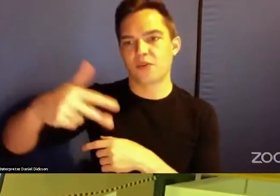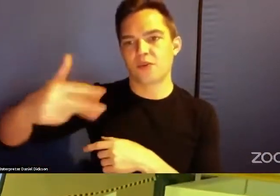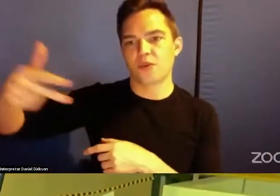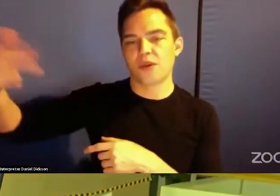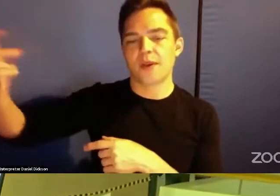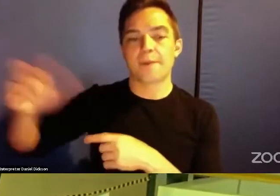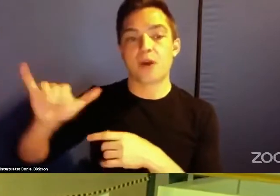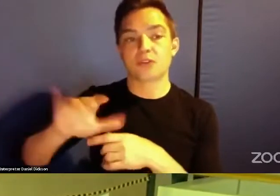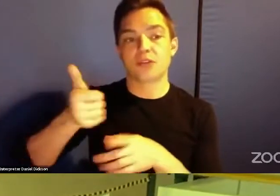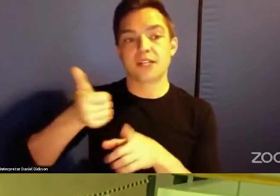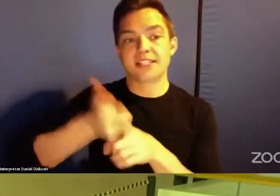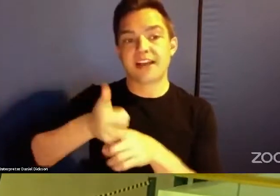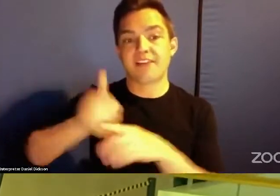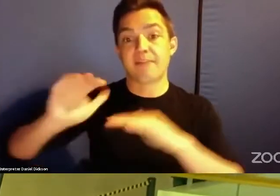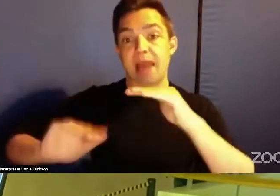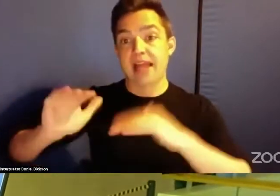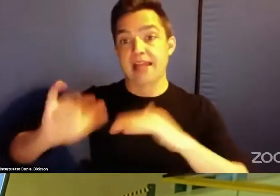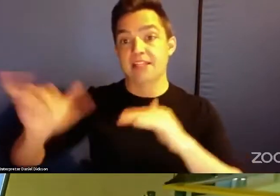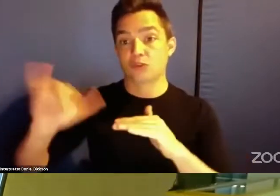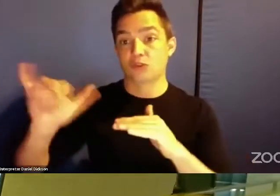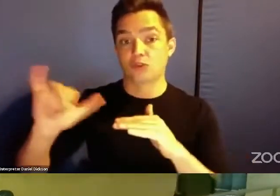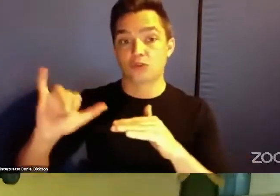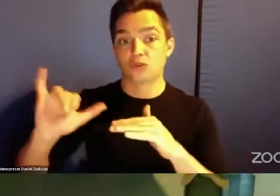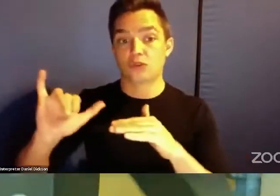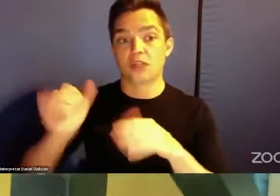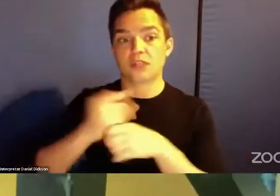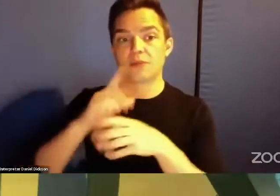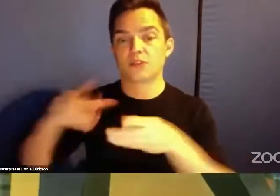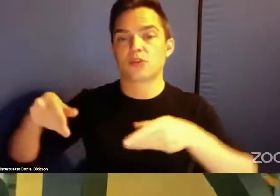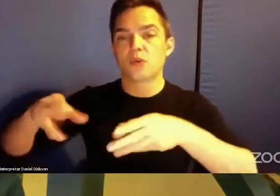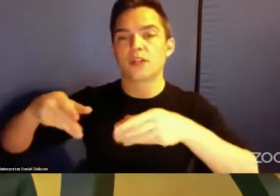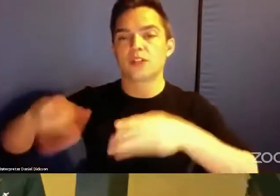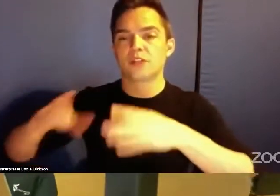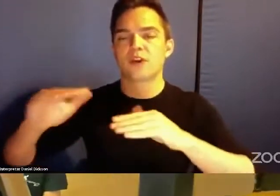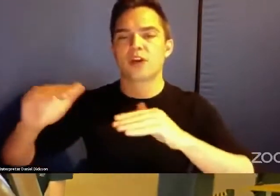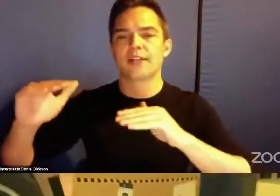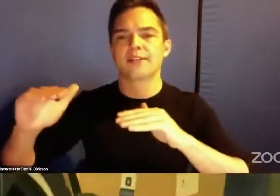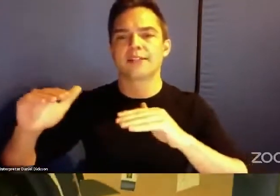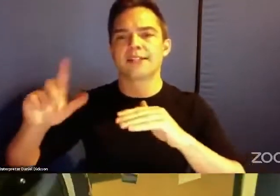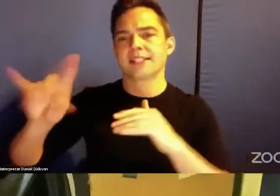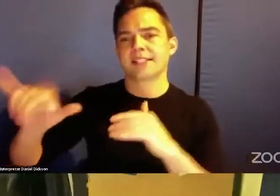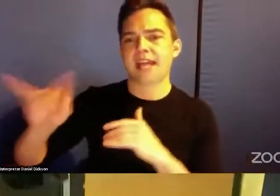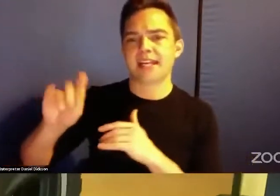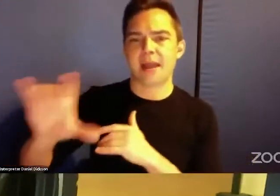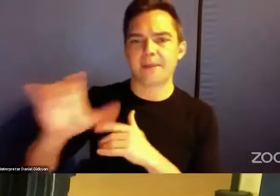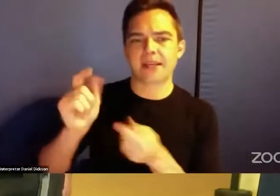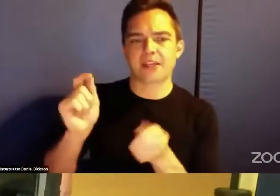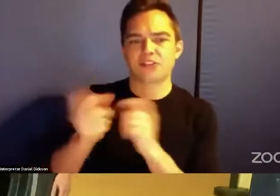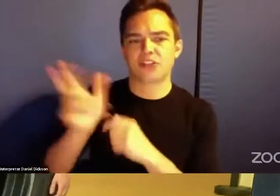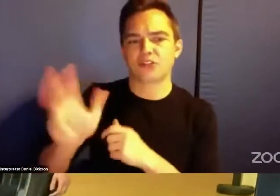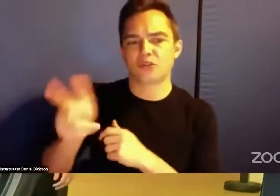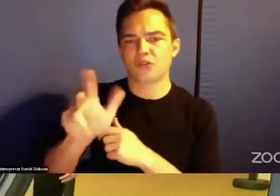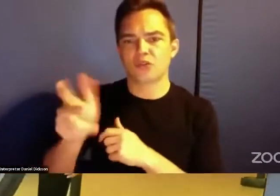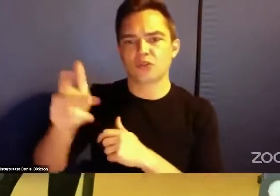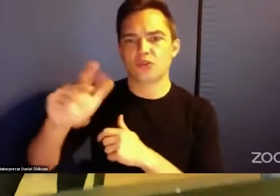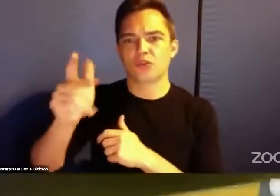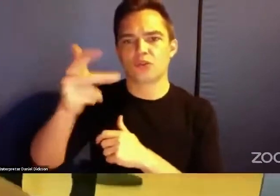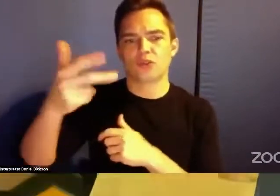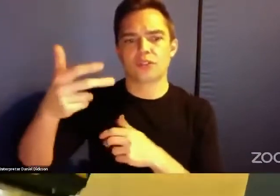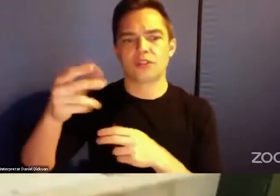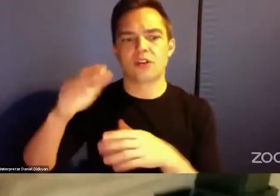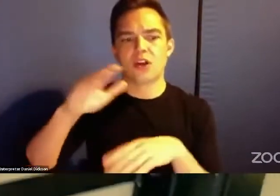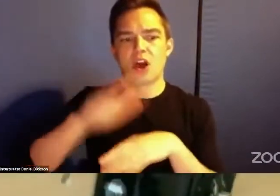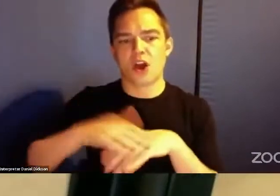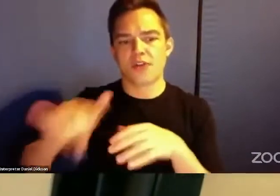the wheelchair is very dynamic, can turn on the spot, and you see that when they positioned the wheelchair in front